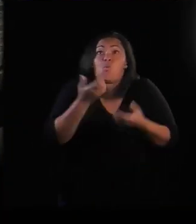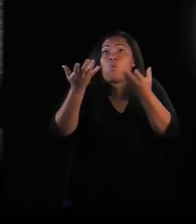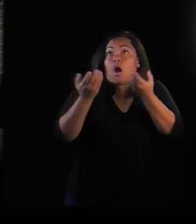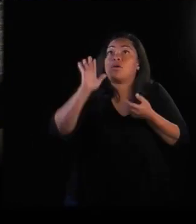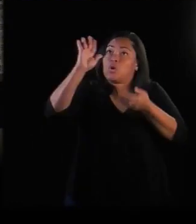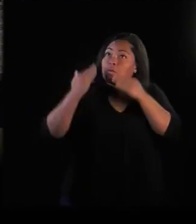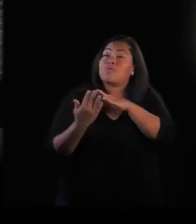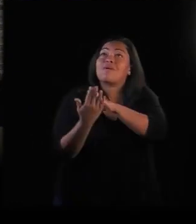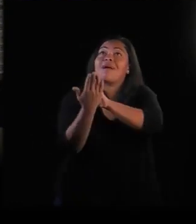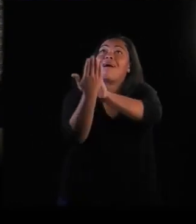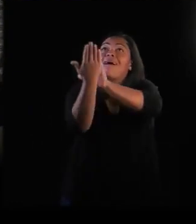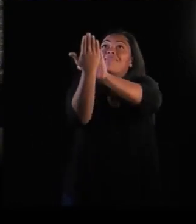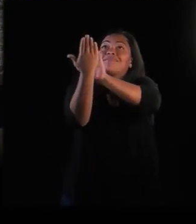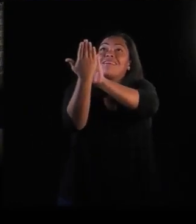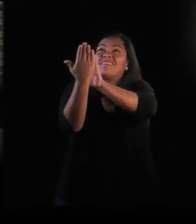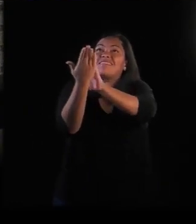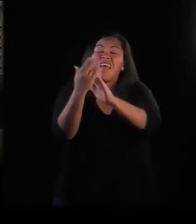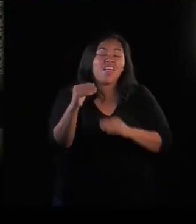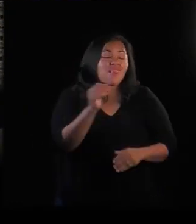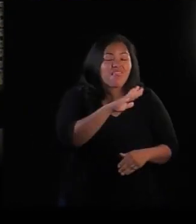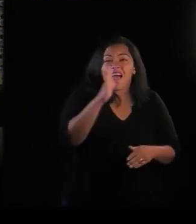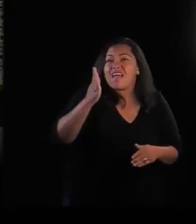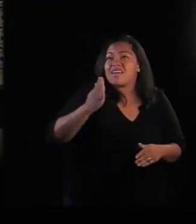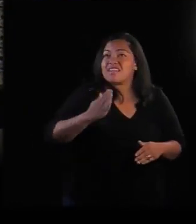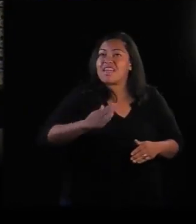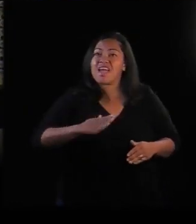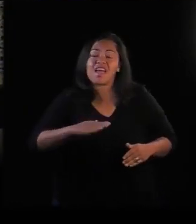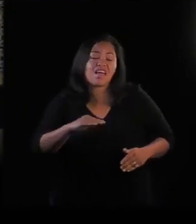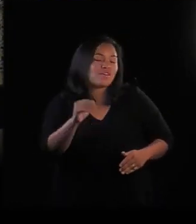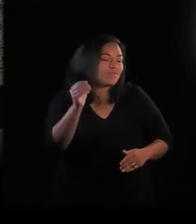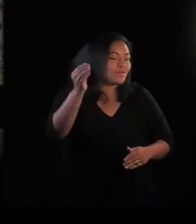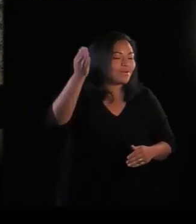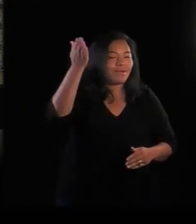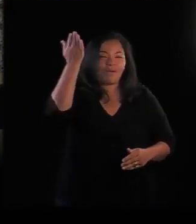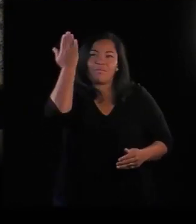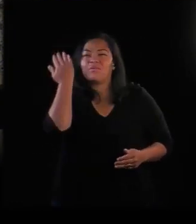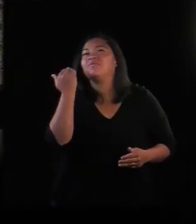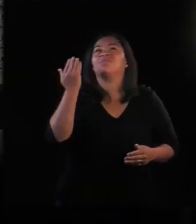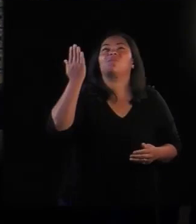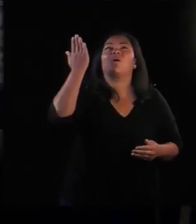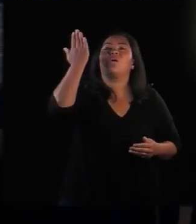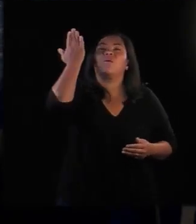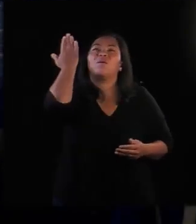door. We want you, Lord, like never